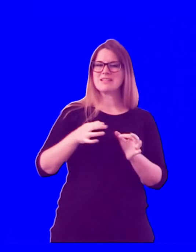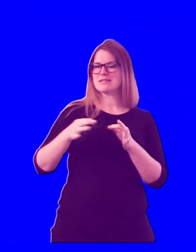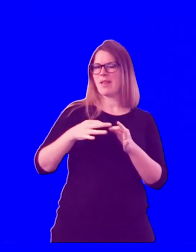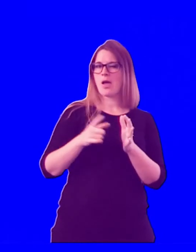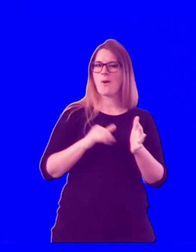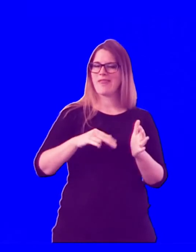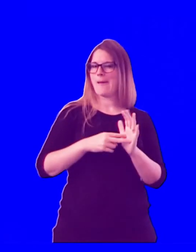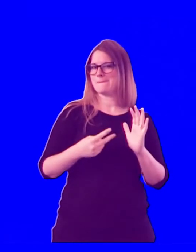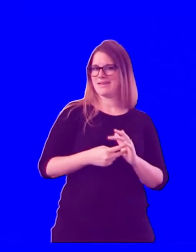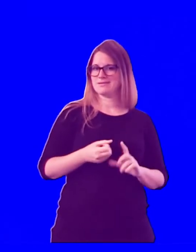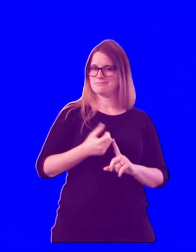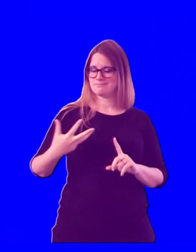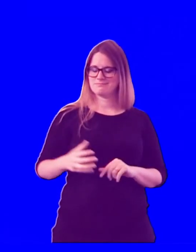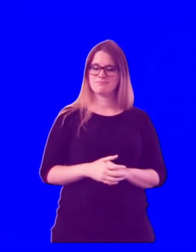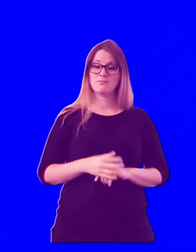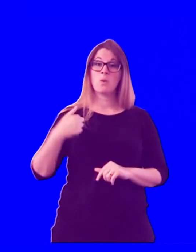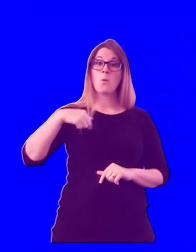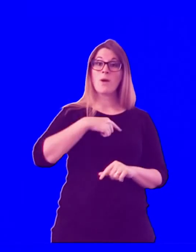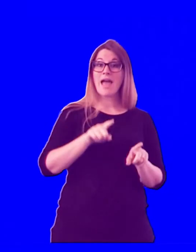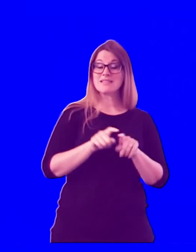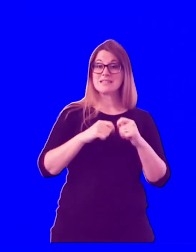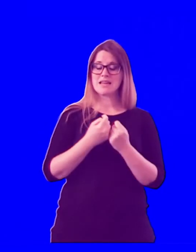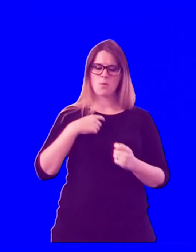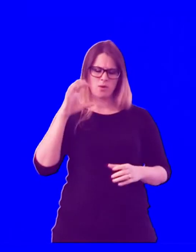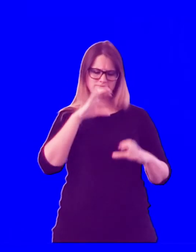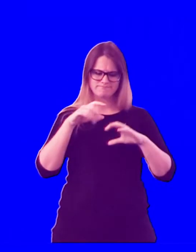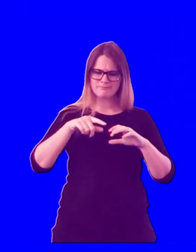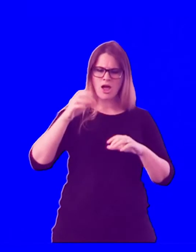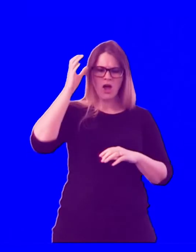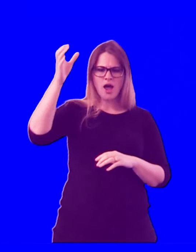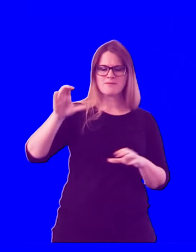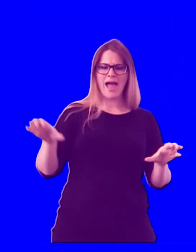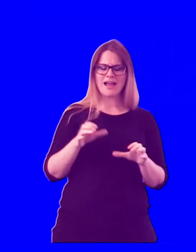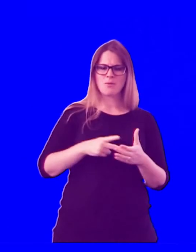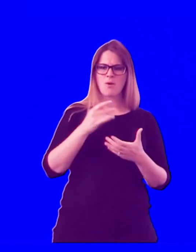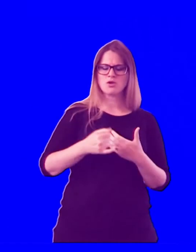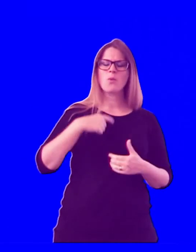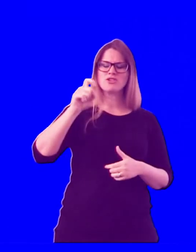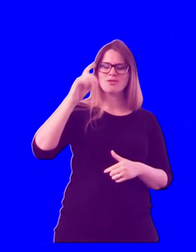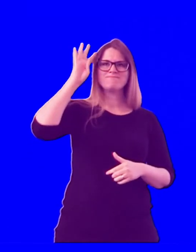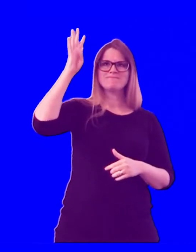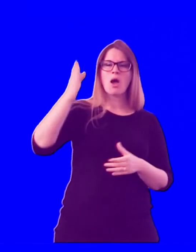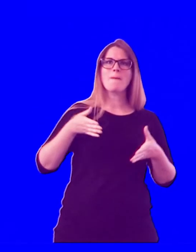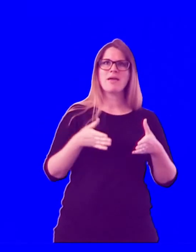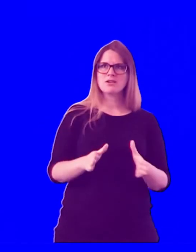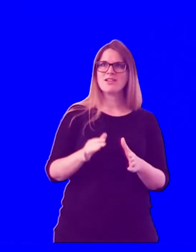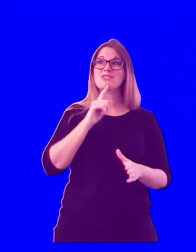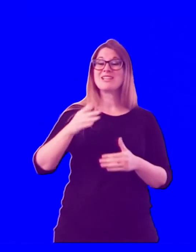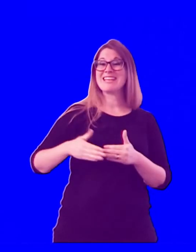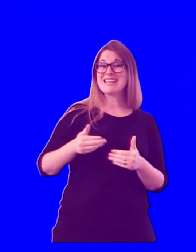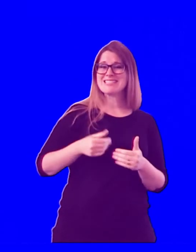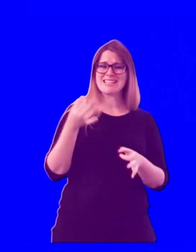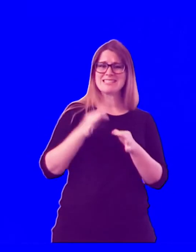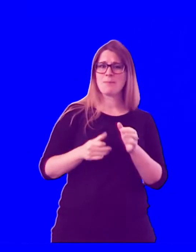what I really mean about that. So we as a team, when we were looking at the concept of active projects, knew we needed to come up with a methodology that was easy and simple